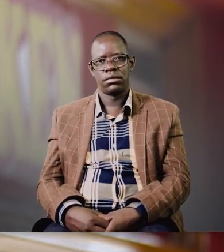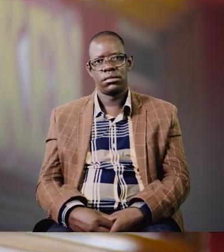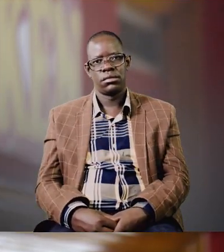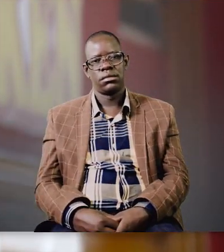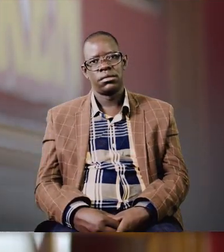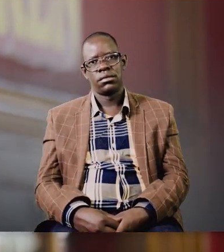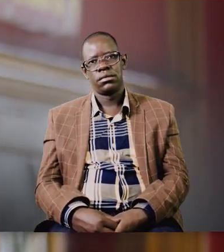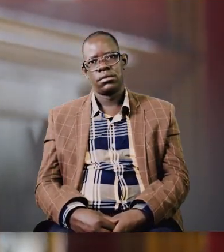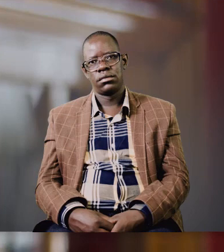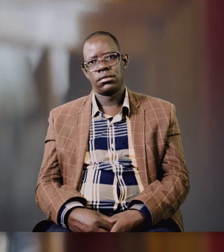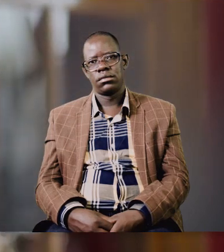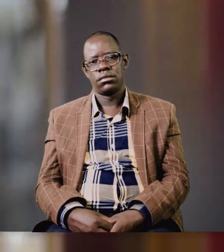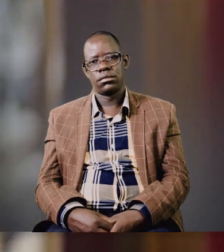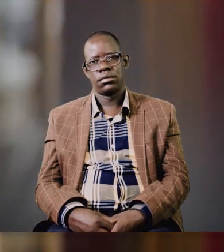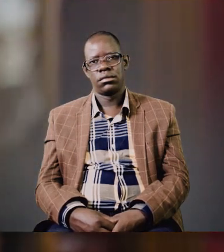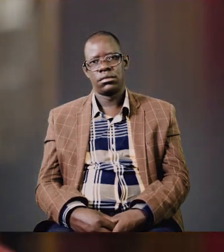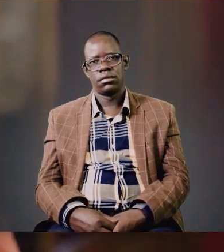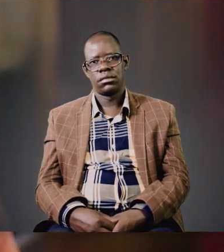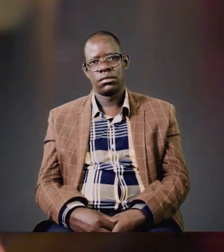It's killing me.